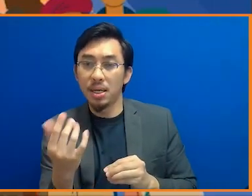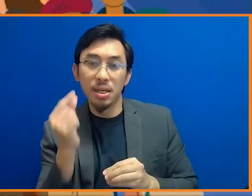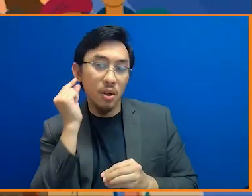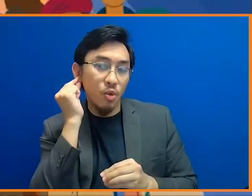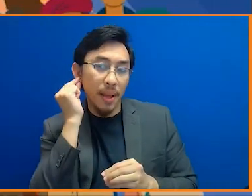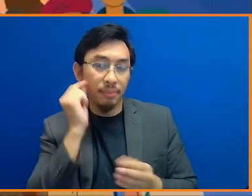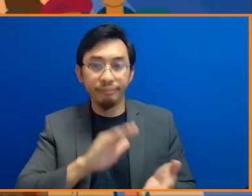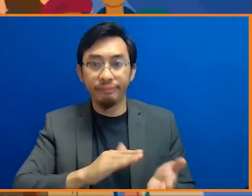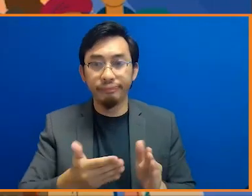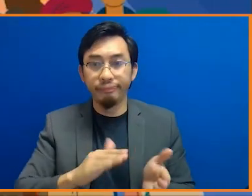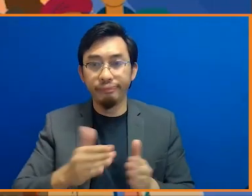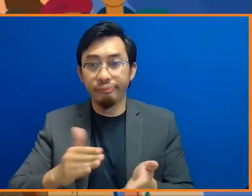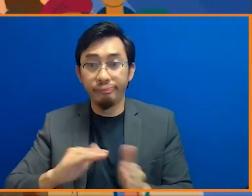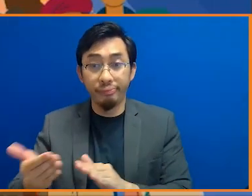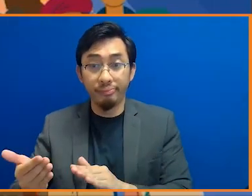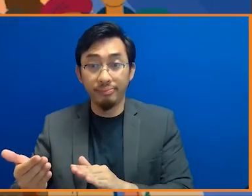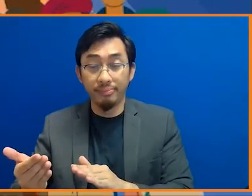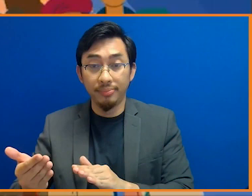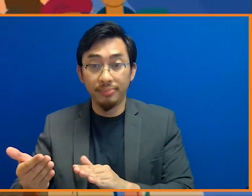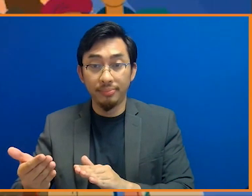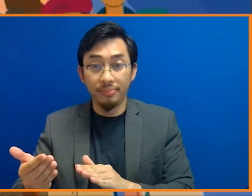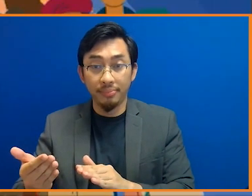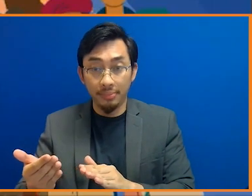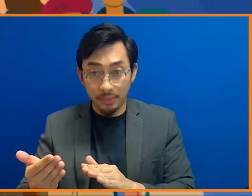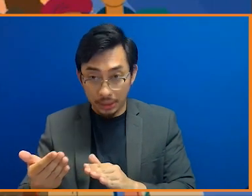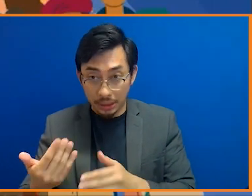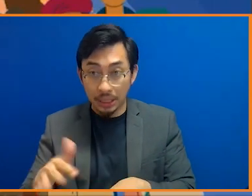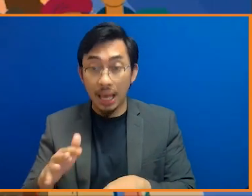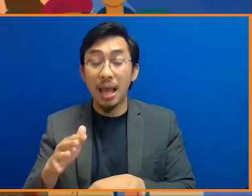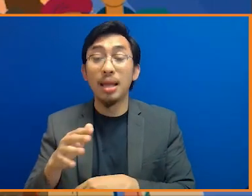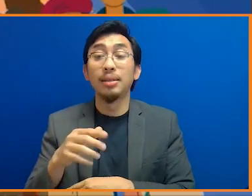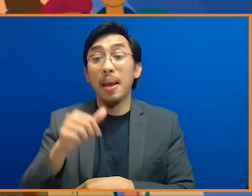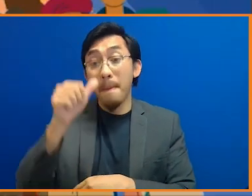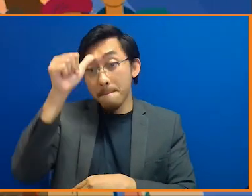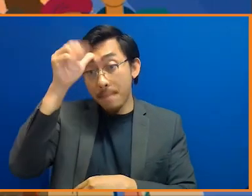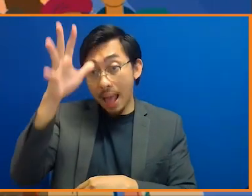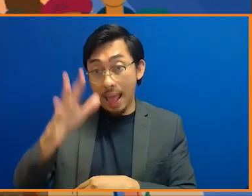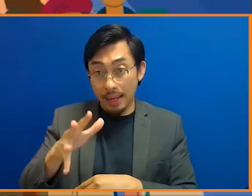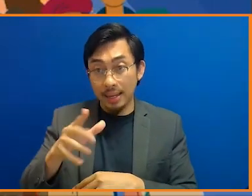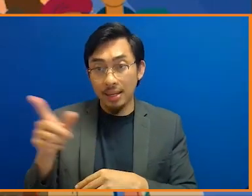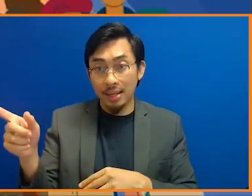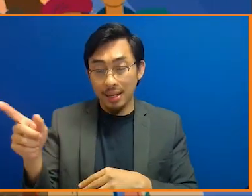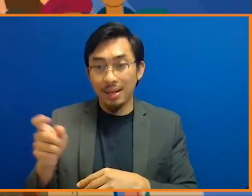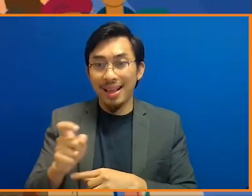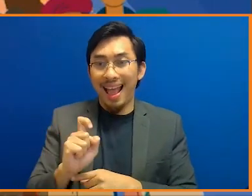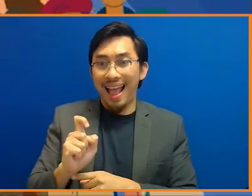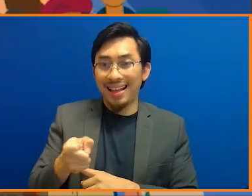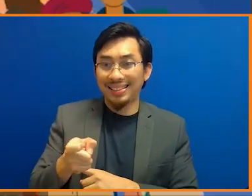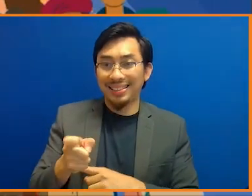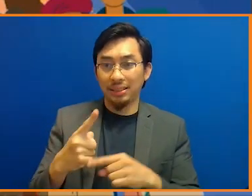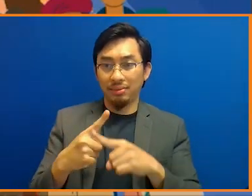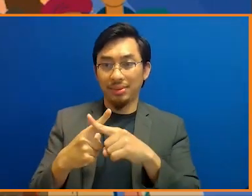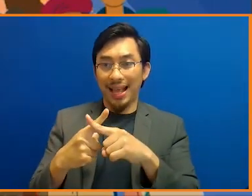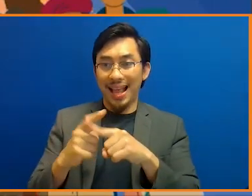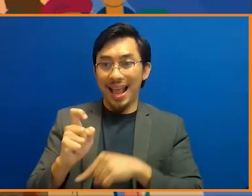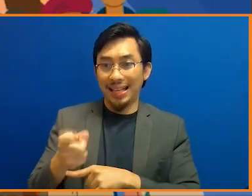from females. Okay, but then this is for male, and the X